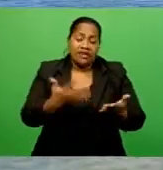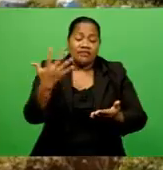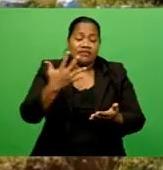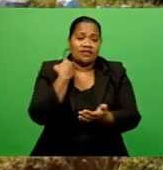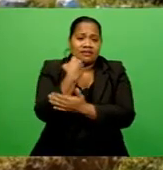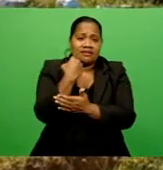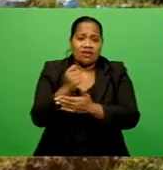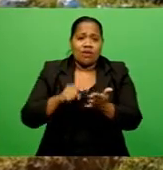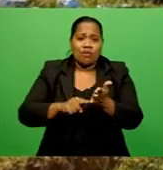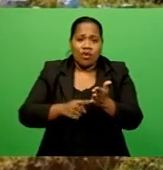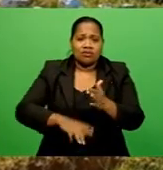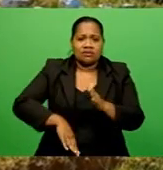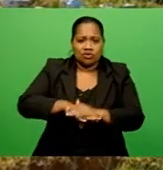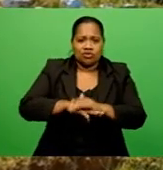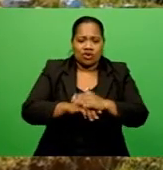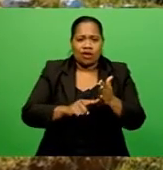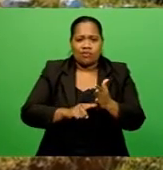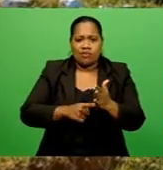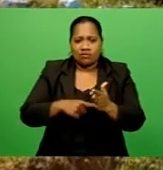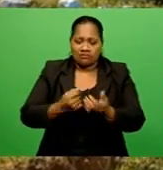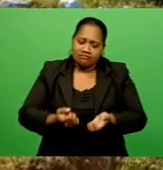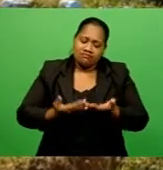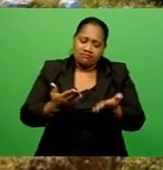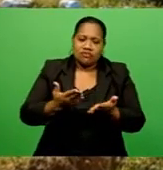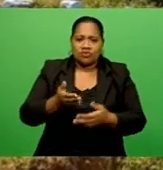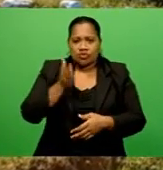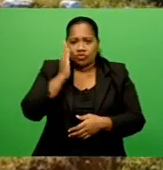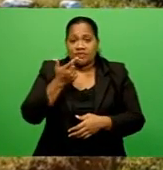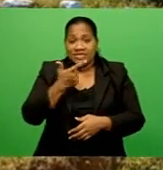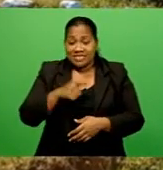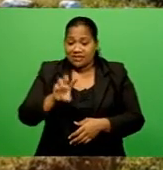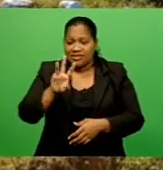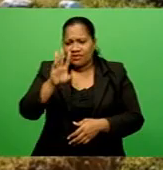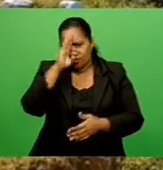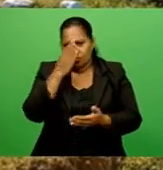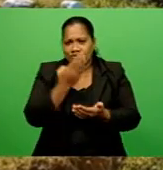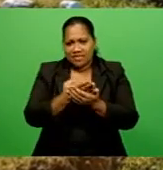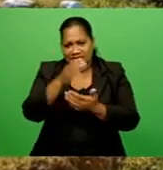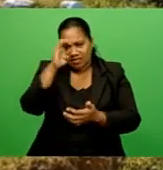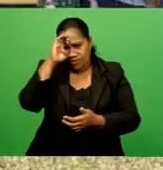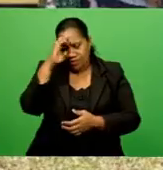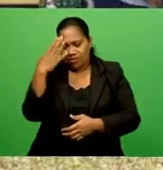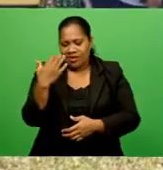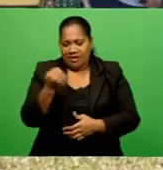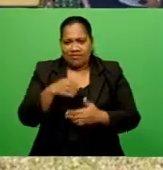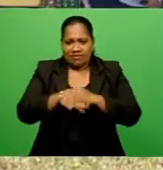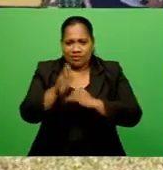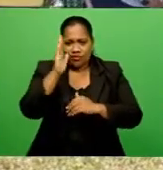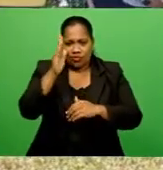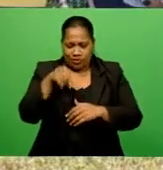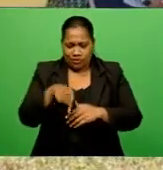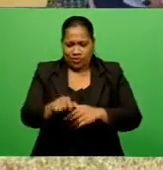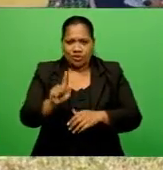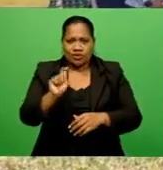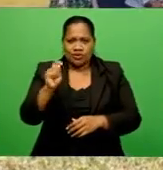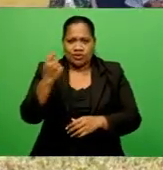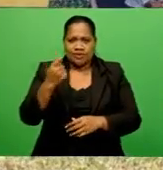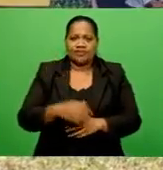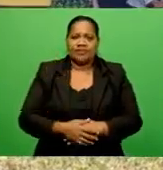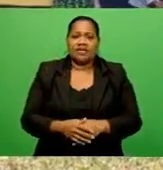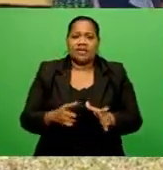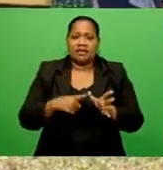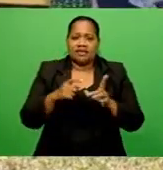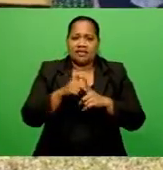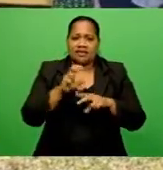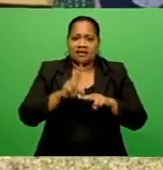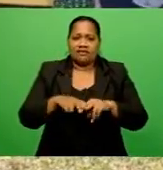and 15 soccer balls to the school. 73 students are expected to enroll this academic term. ADF personnel have assisted more than